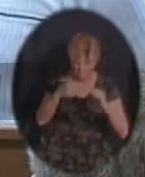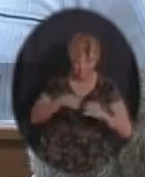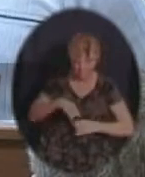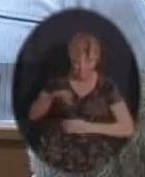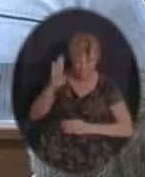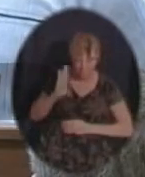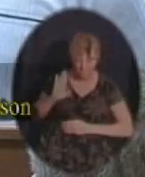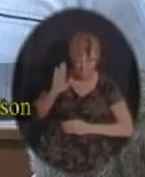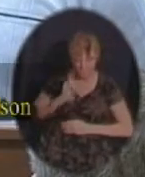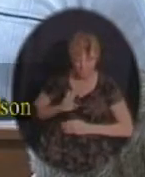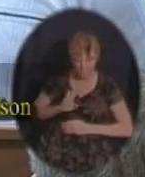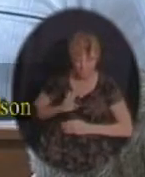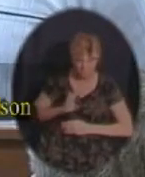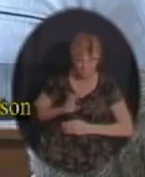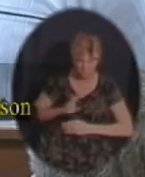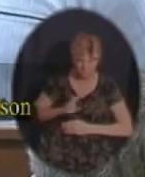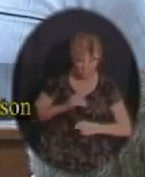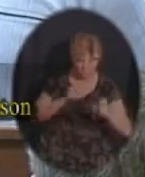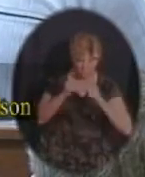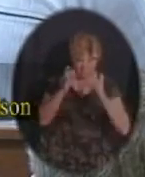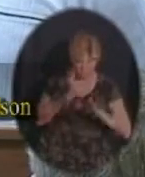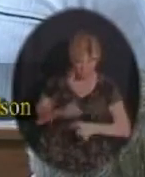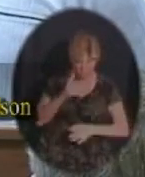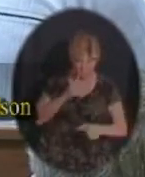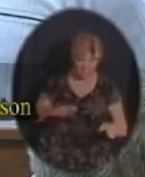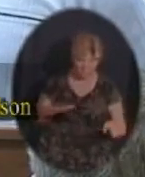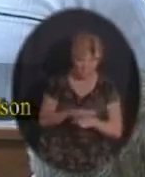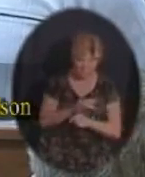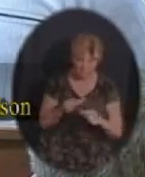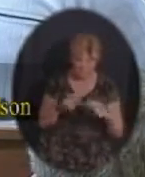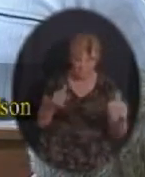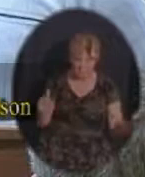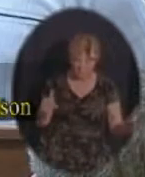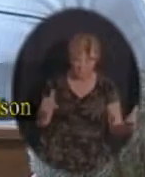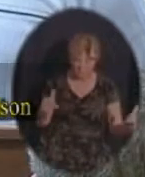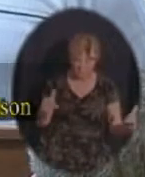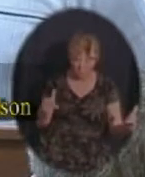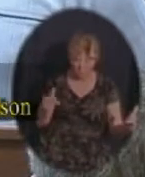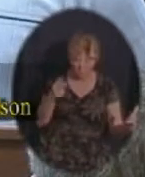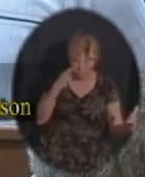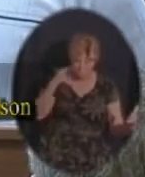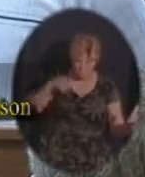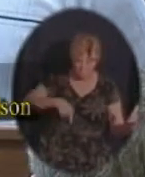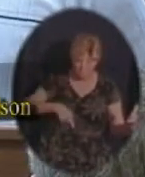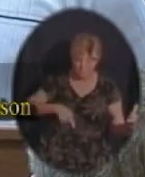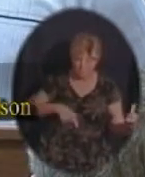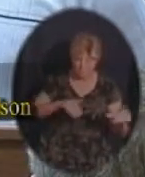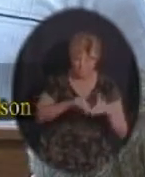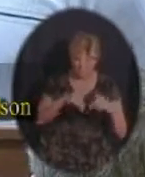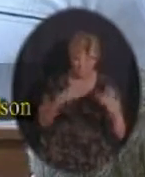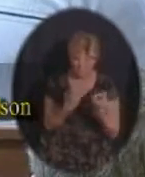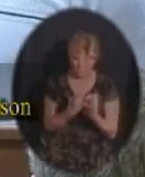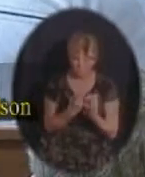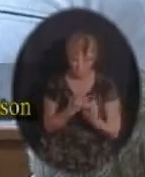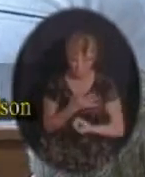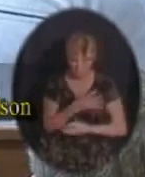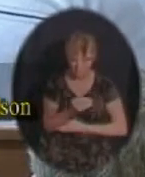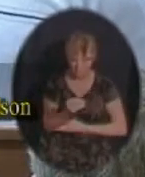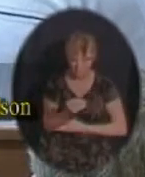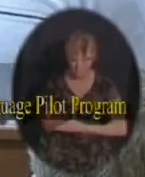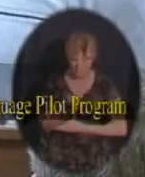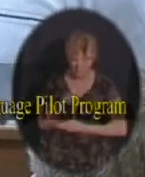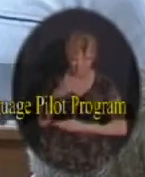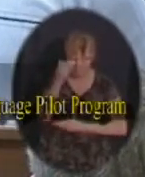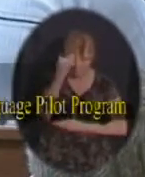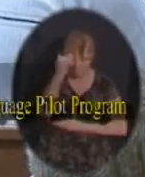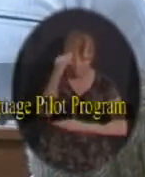district, supports a DVD-based program. It's on the issue of, I know that students acquire a language